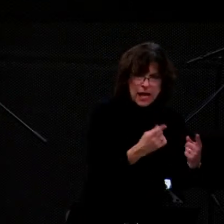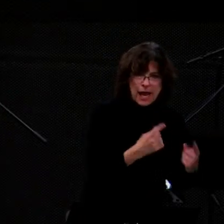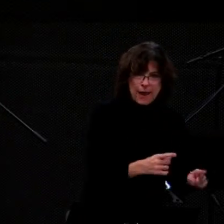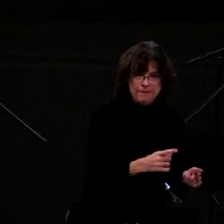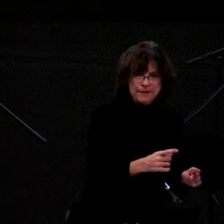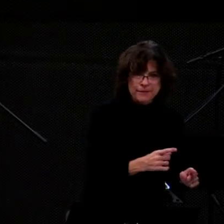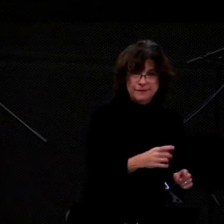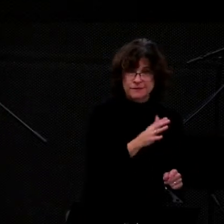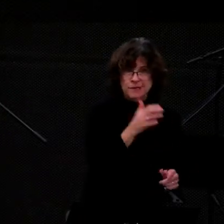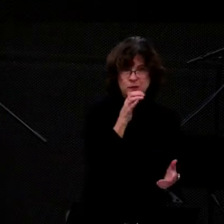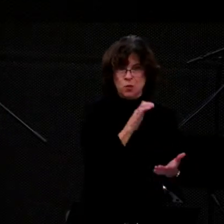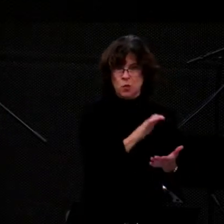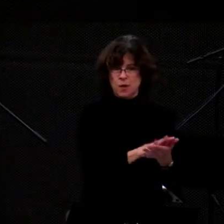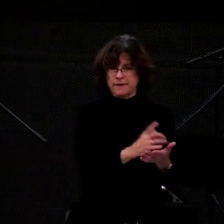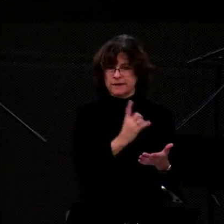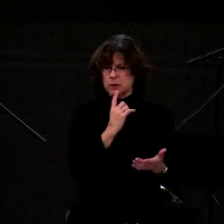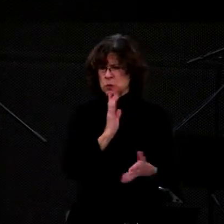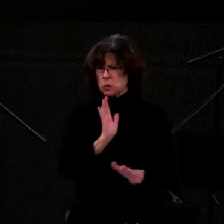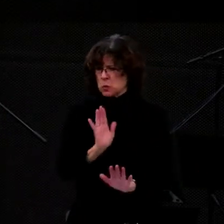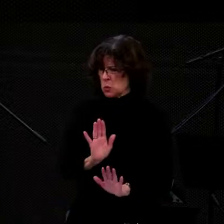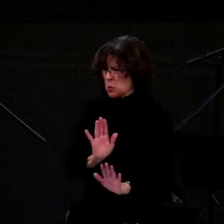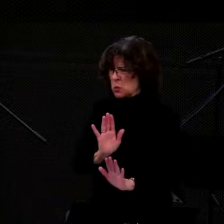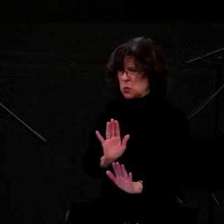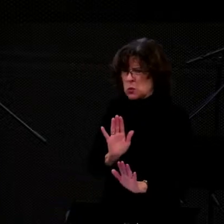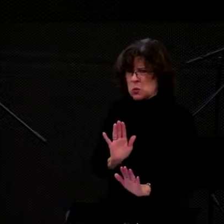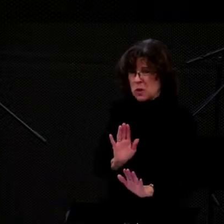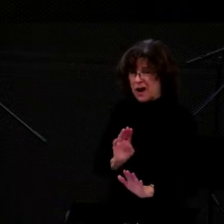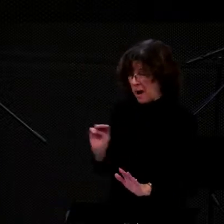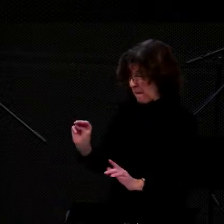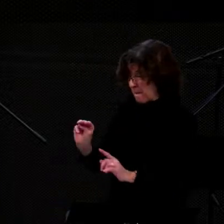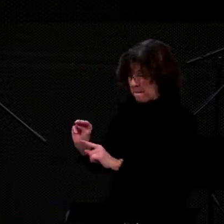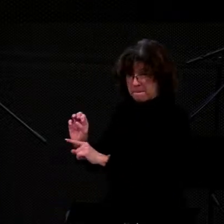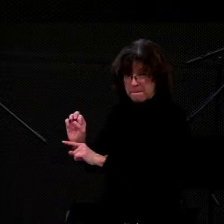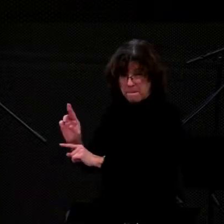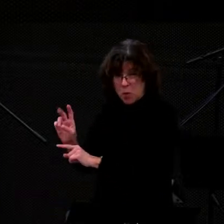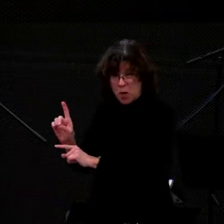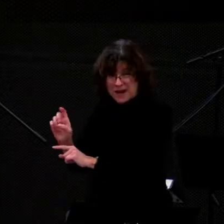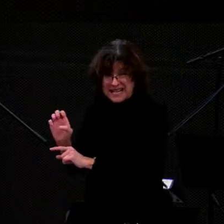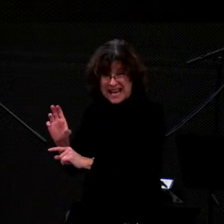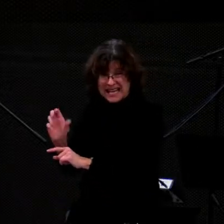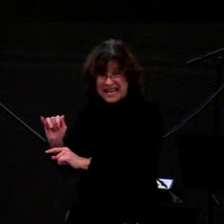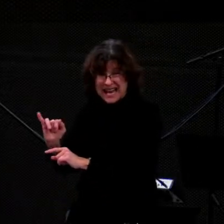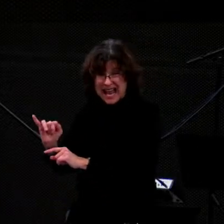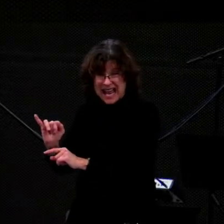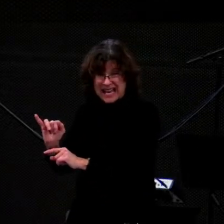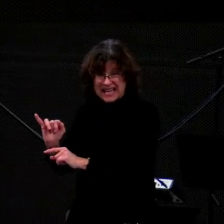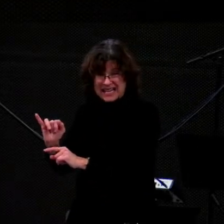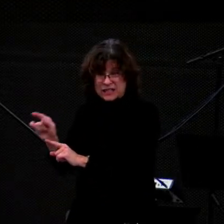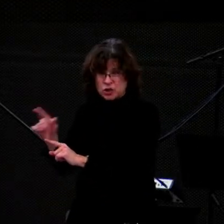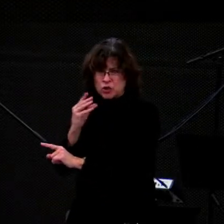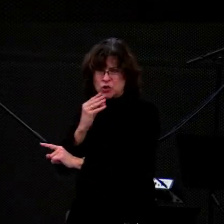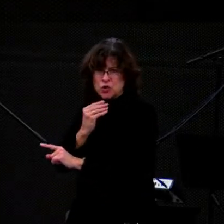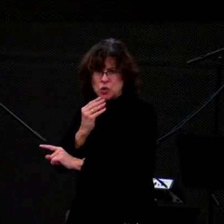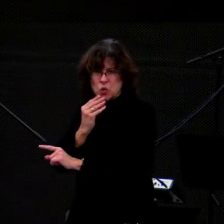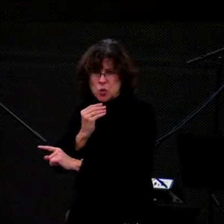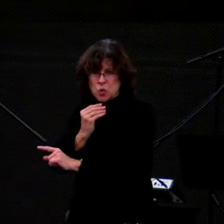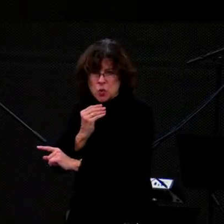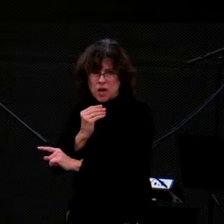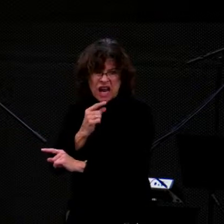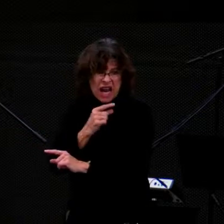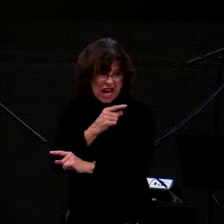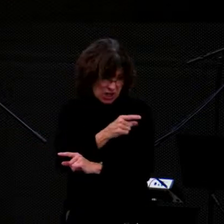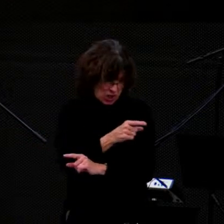wife Zeresh said to him, if Mordecai, before whom you have begun to fall, is of the Jewish